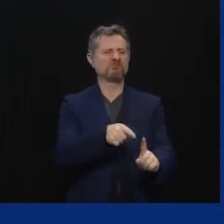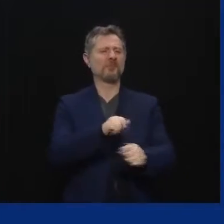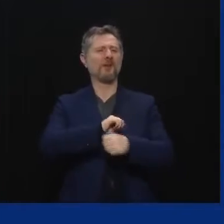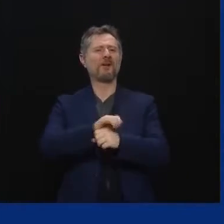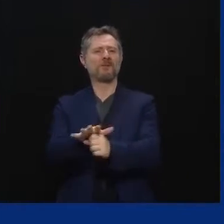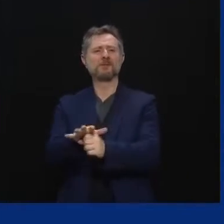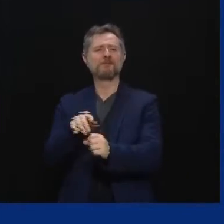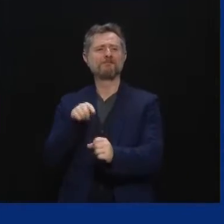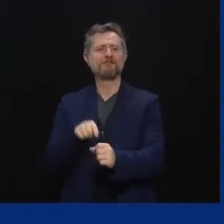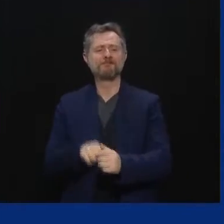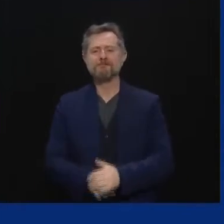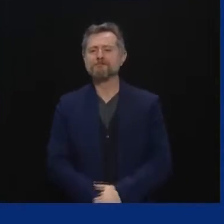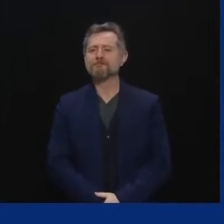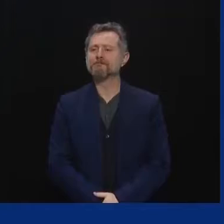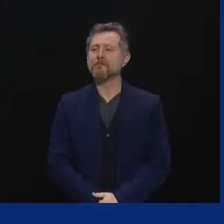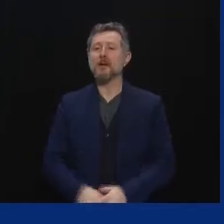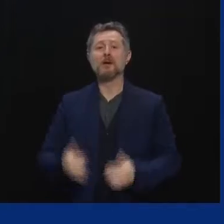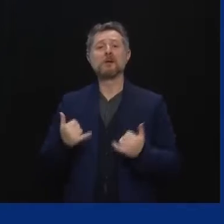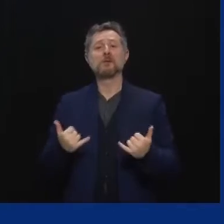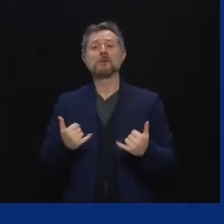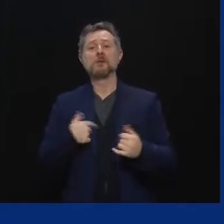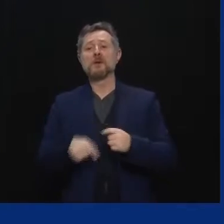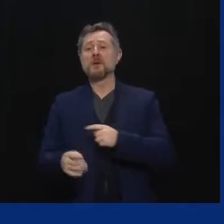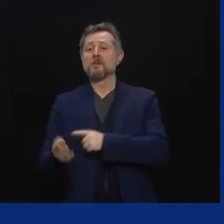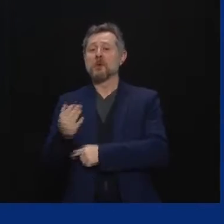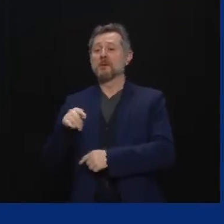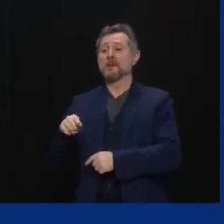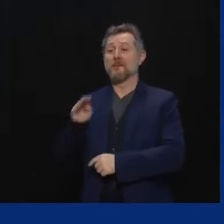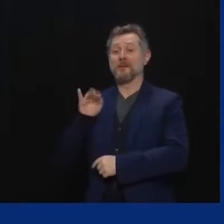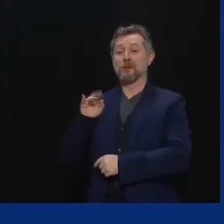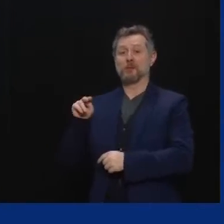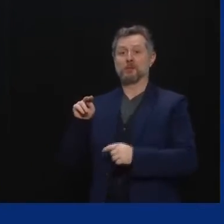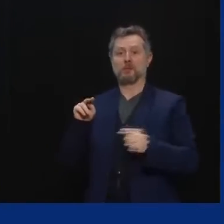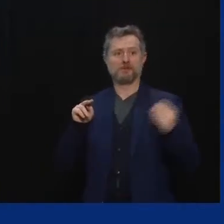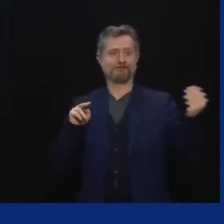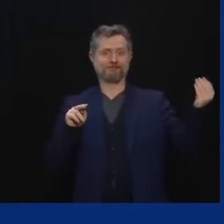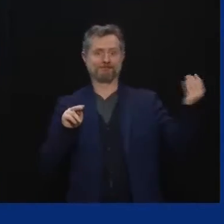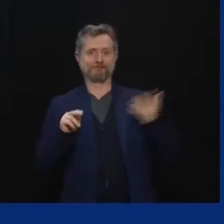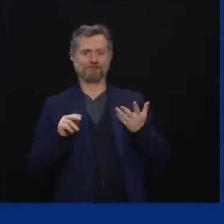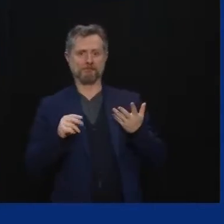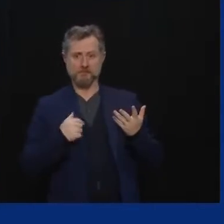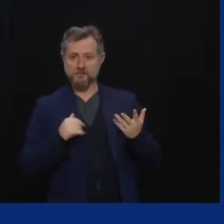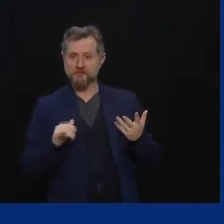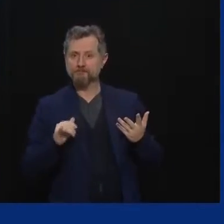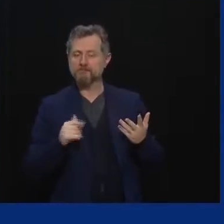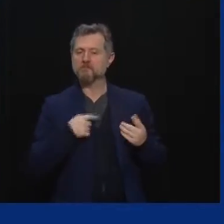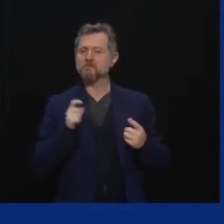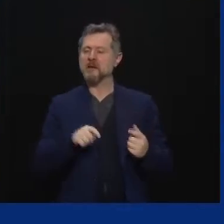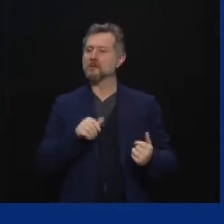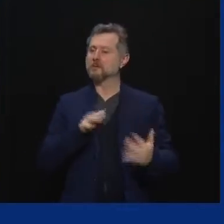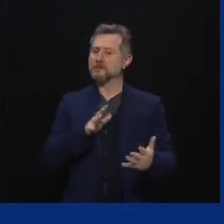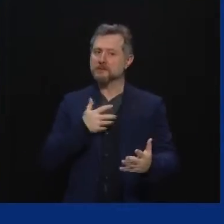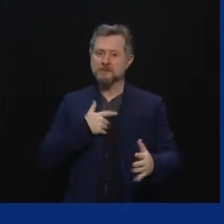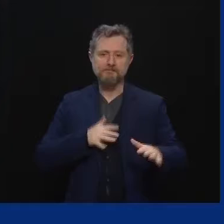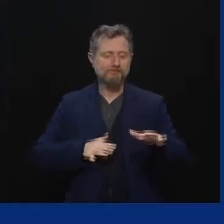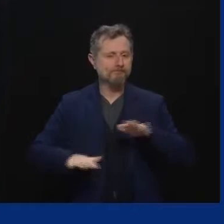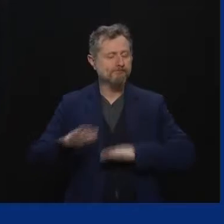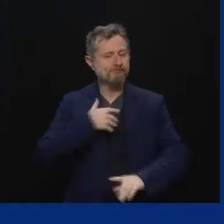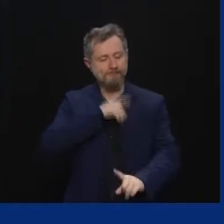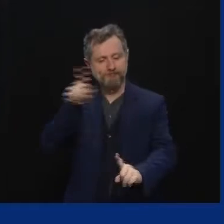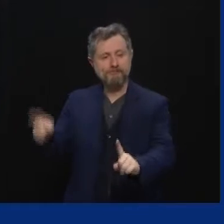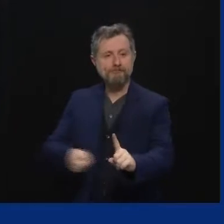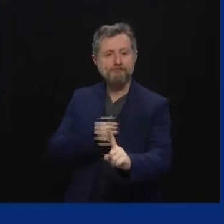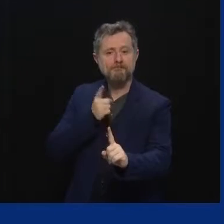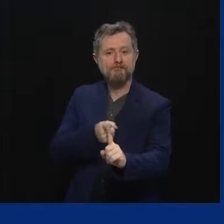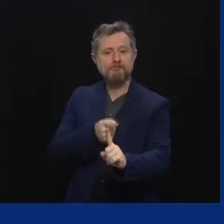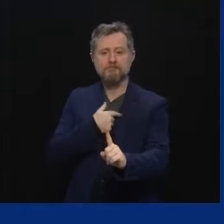received some news this morning out of Minnesota that I want to address straight on. We also know that this is not